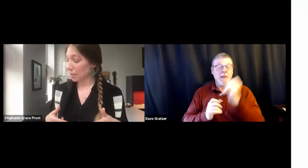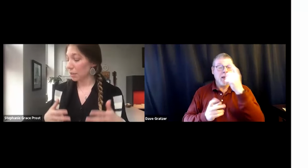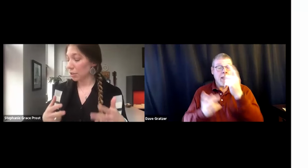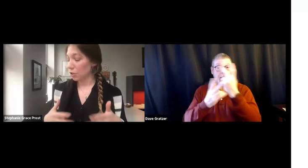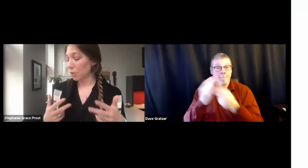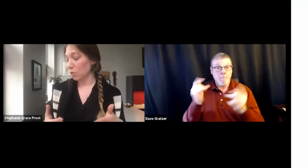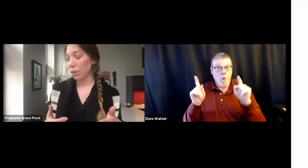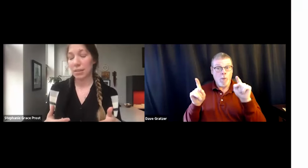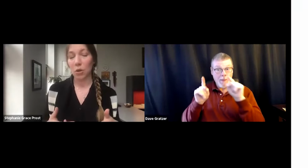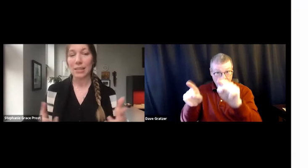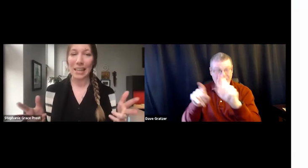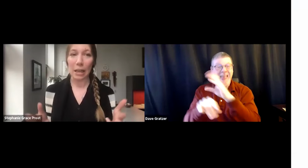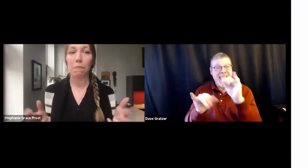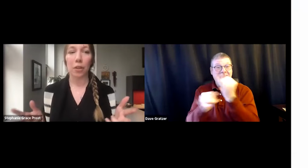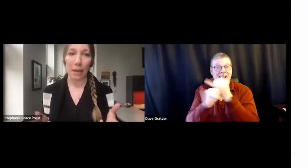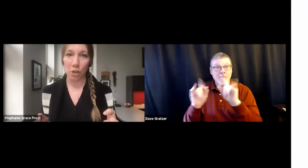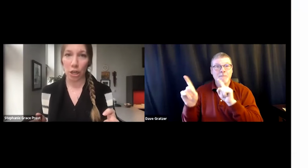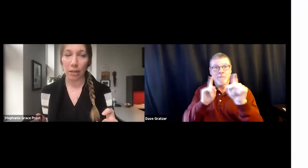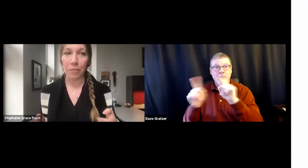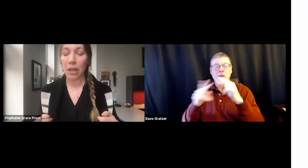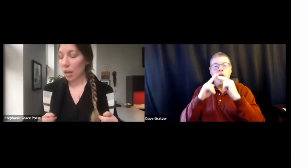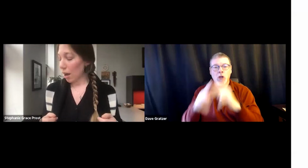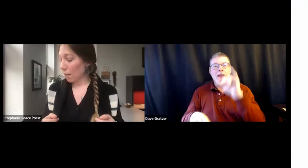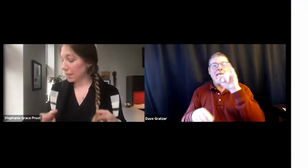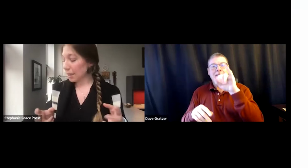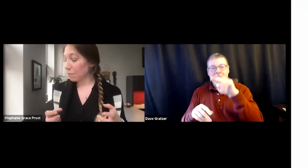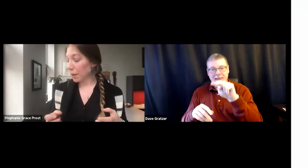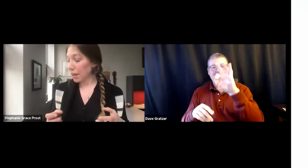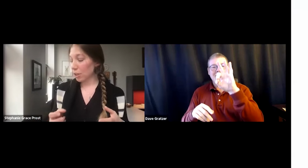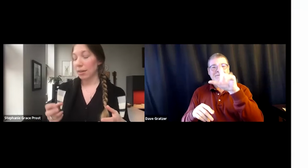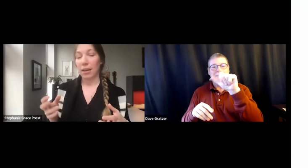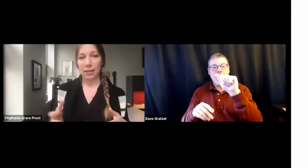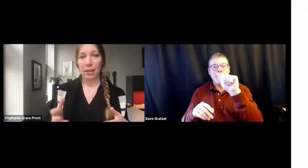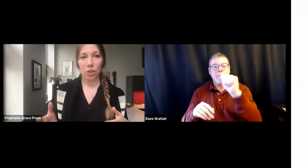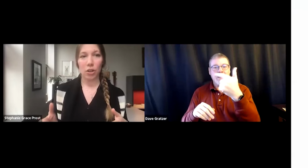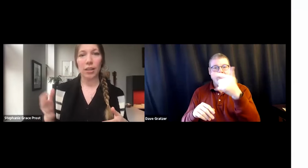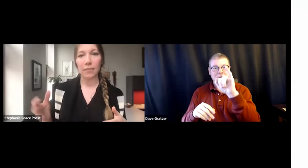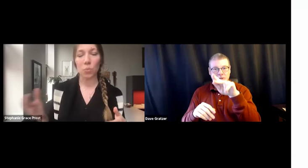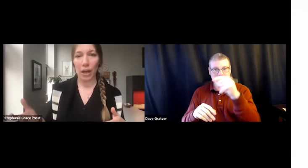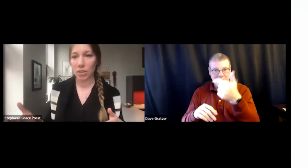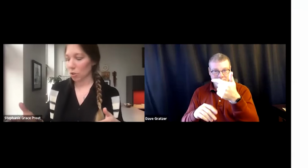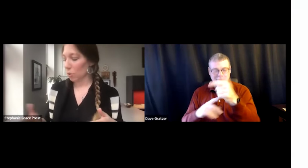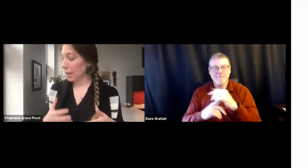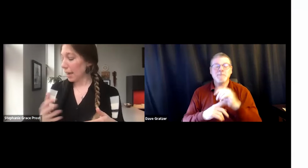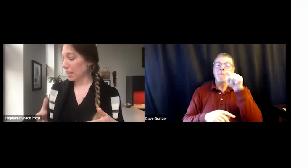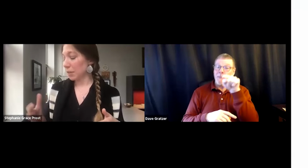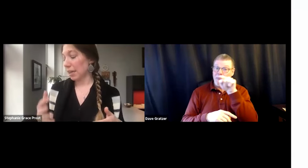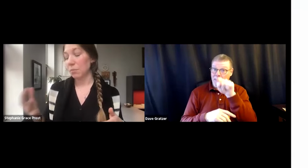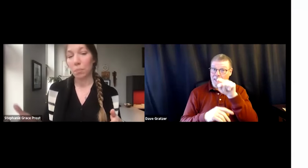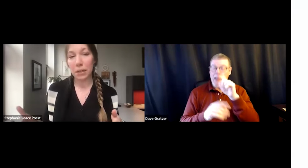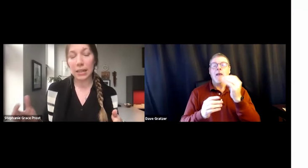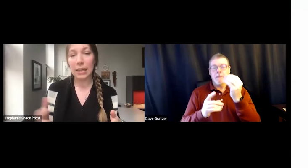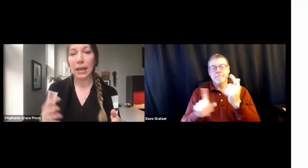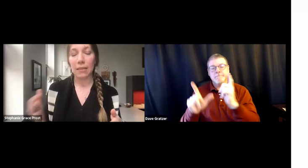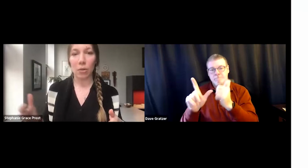in tandem, contribute to what is known as inflammaging. This inflammaging, in turn, gives way to